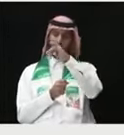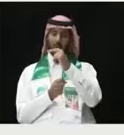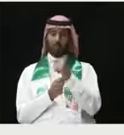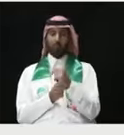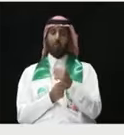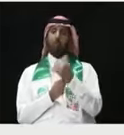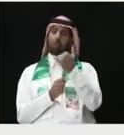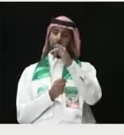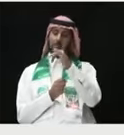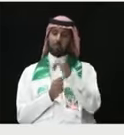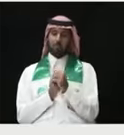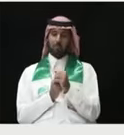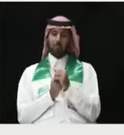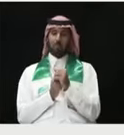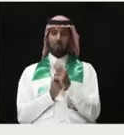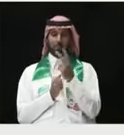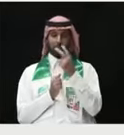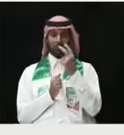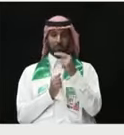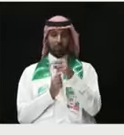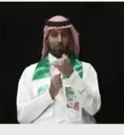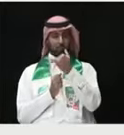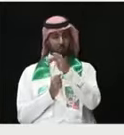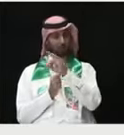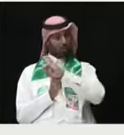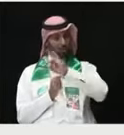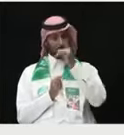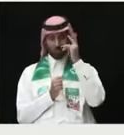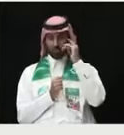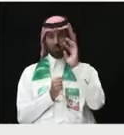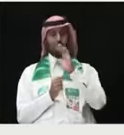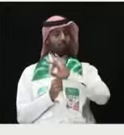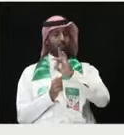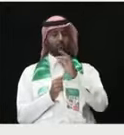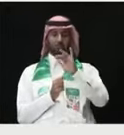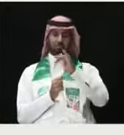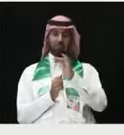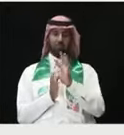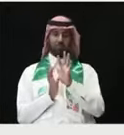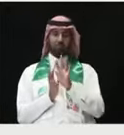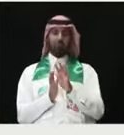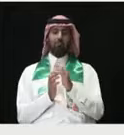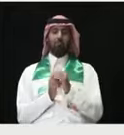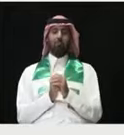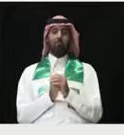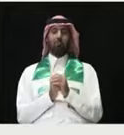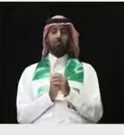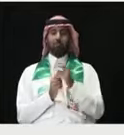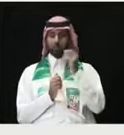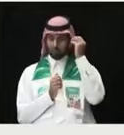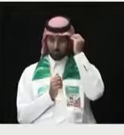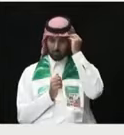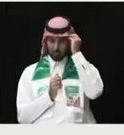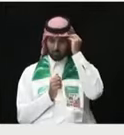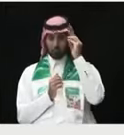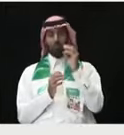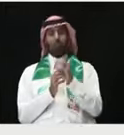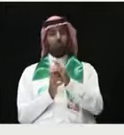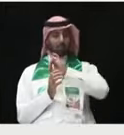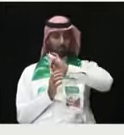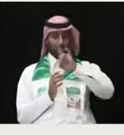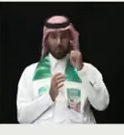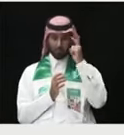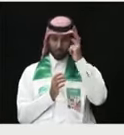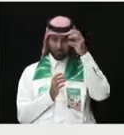go out according to the picture? No, he did not. Never forget to use the negative